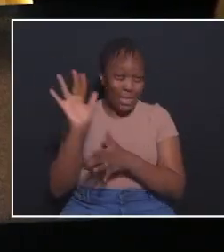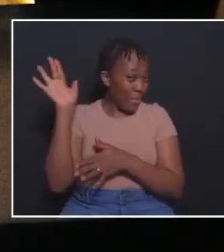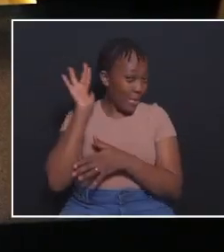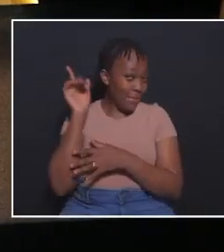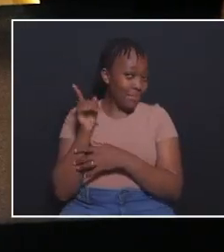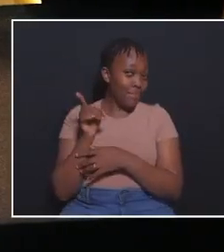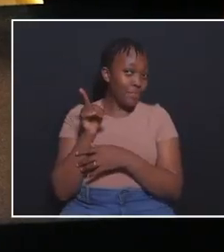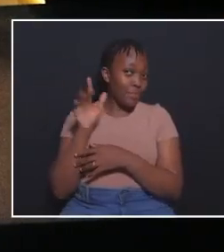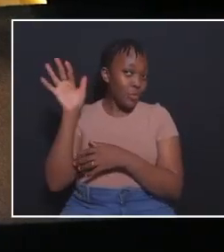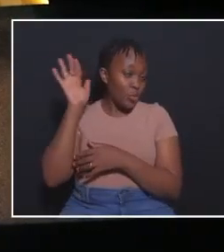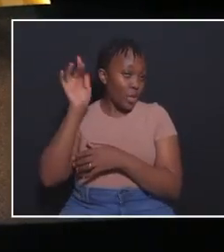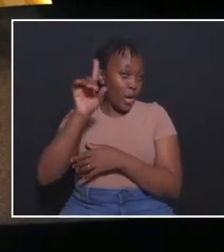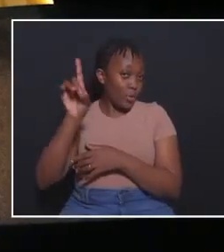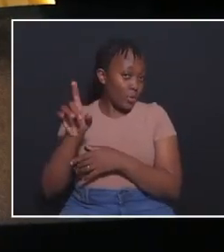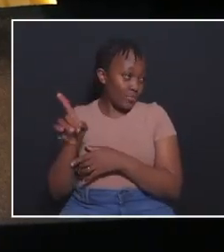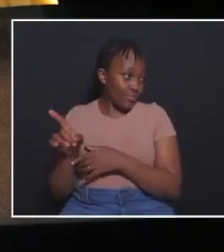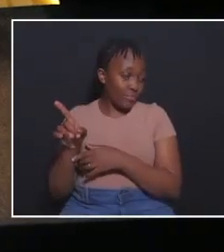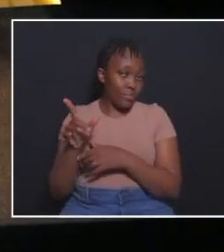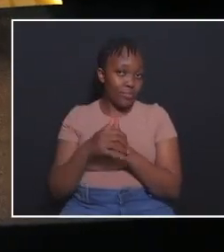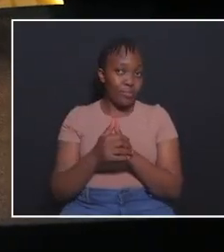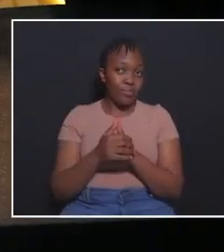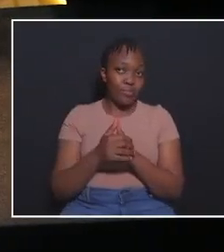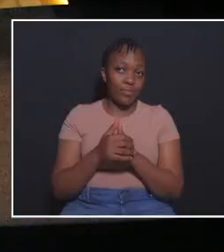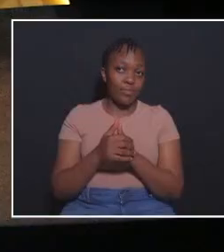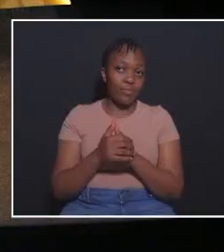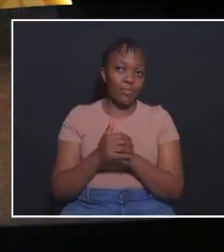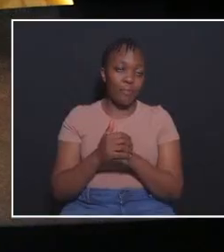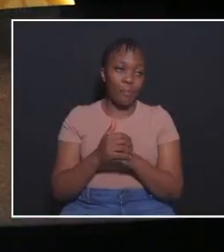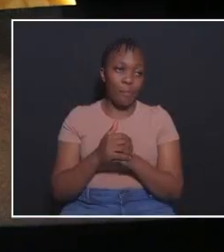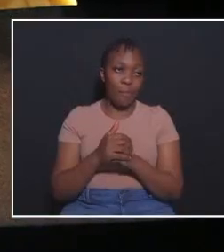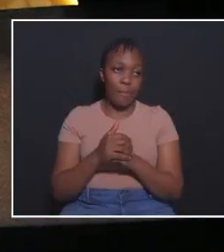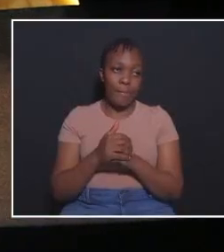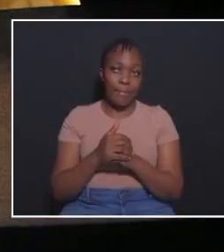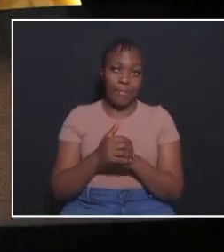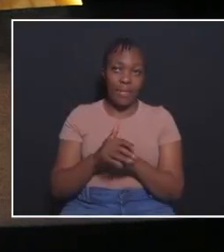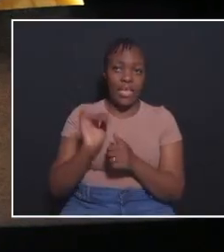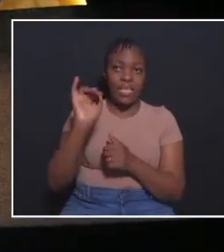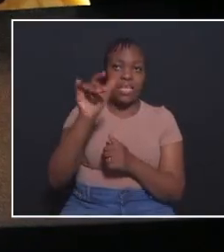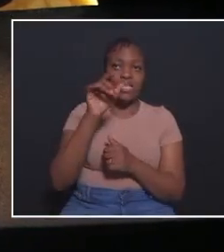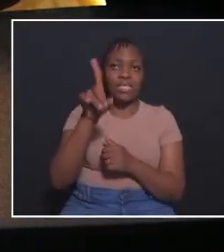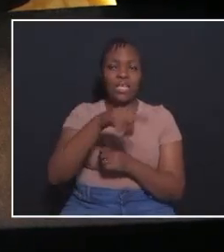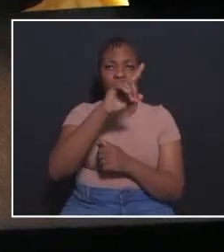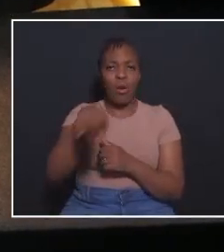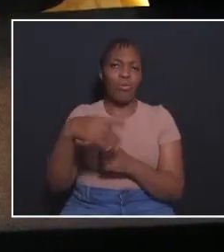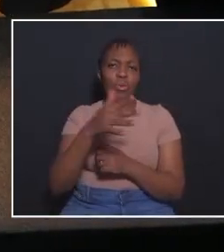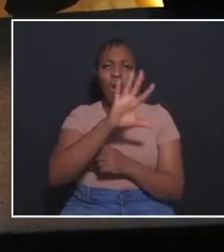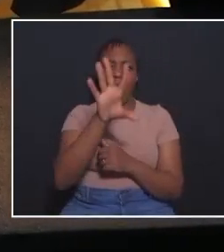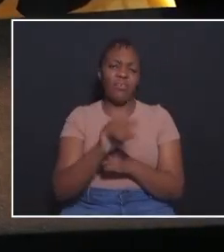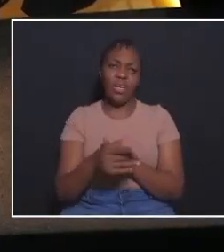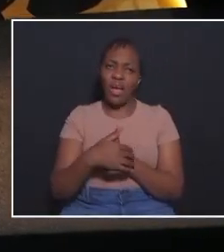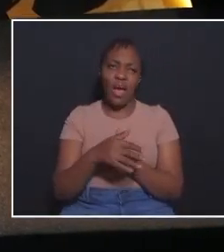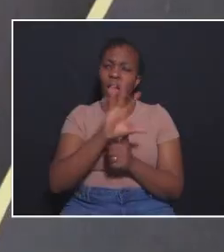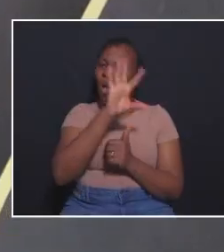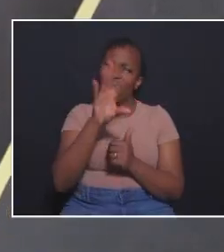you are just doing to our people? Telling them we shall save things in post. That is wrong, Africa. Please,